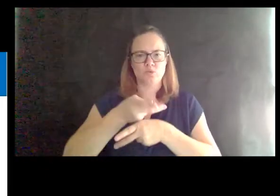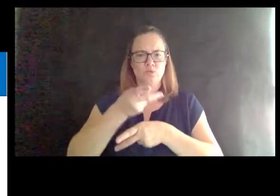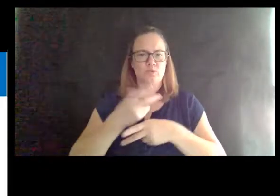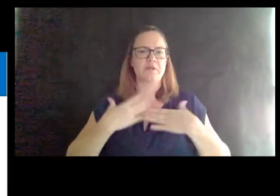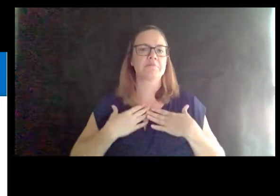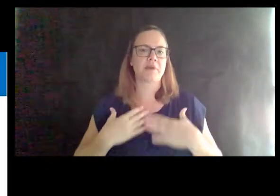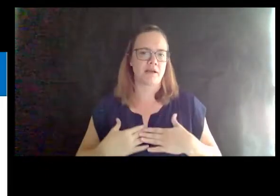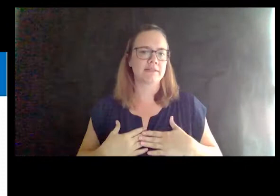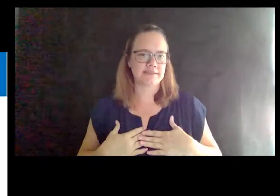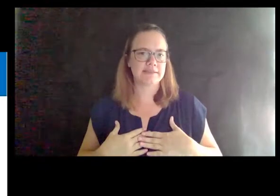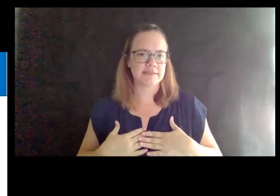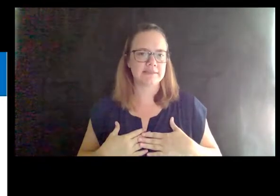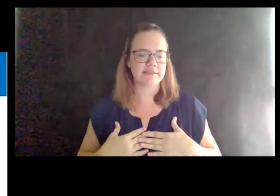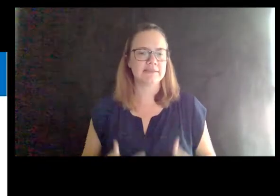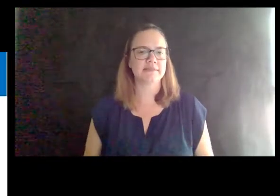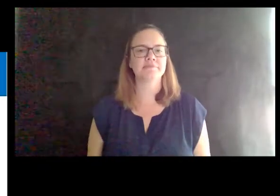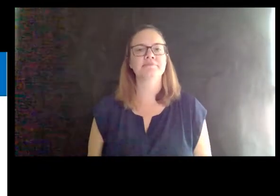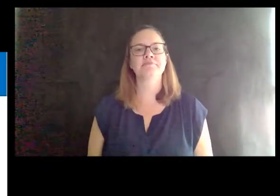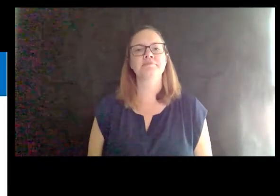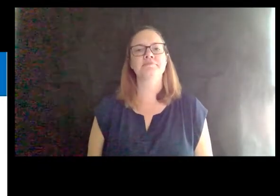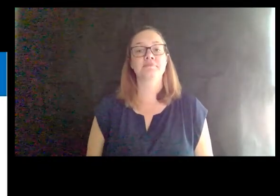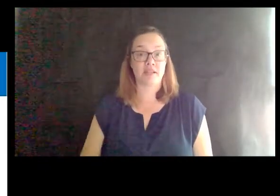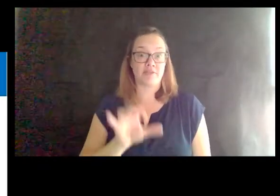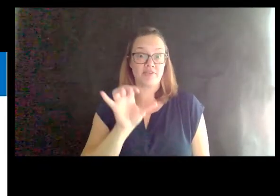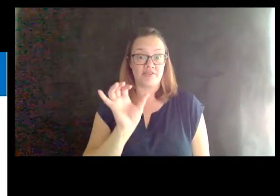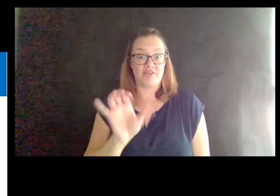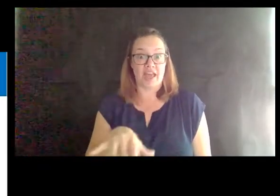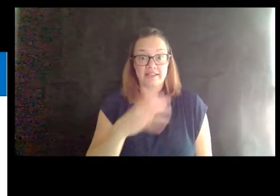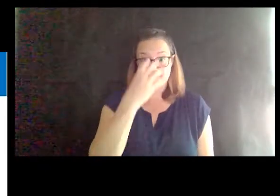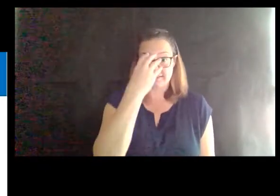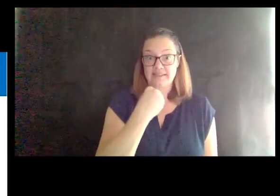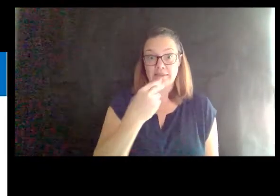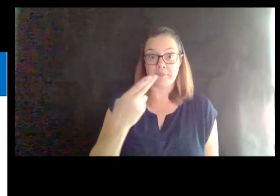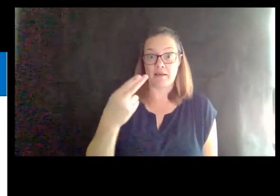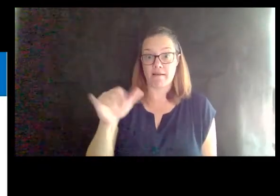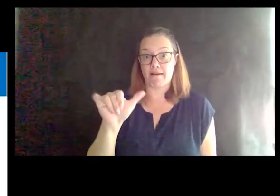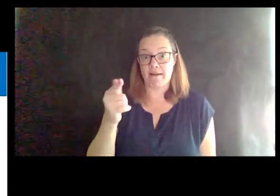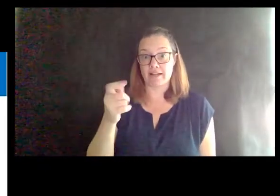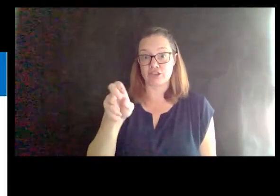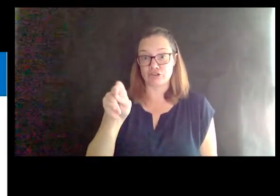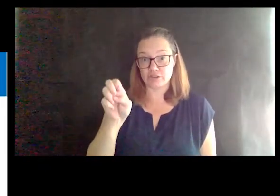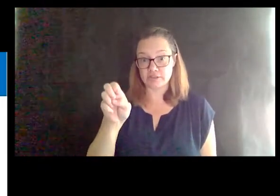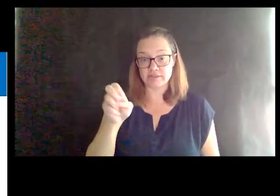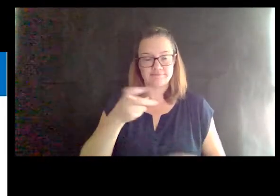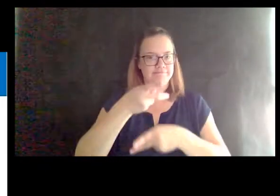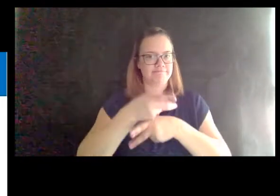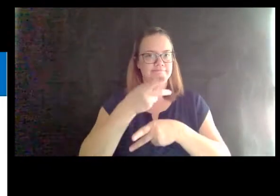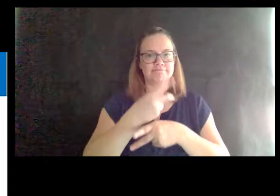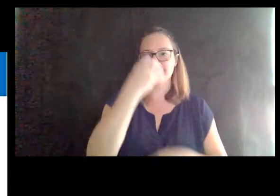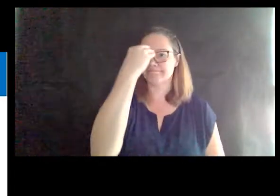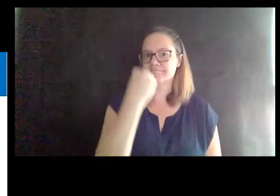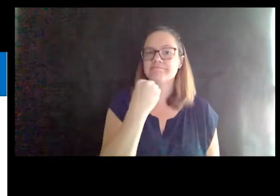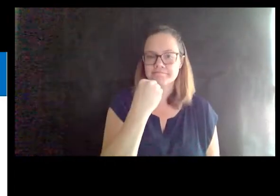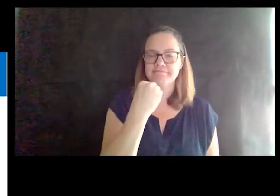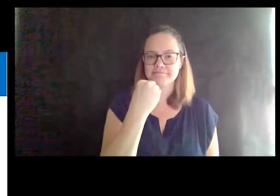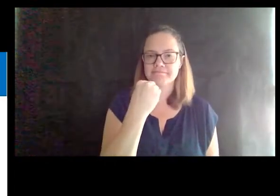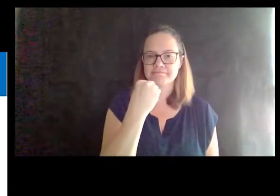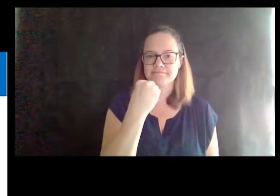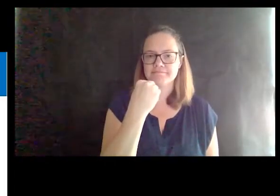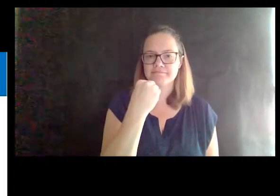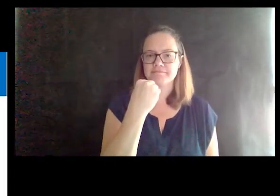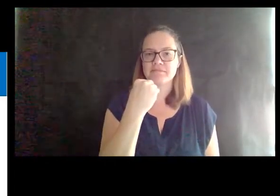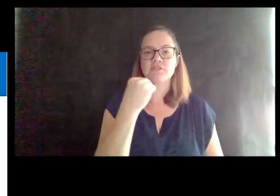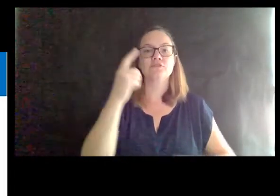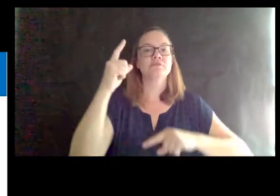our body. And that is exactly what sleep hygiene is. It's taking care of our sleep. So it's a